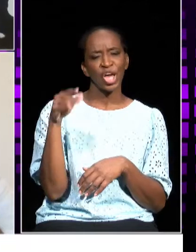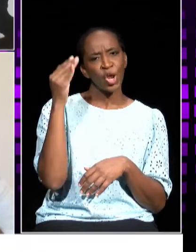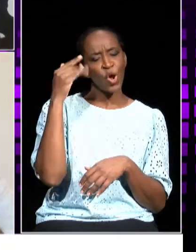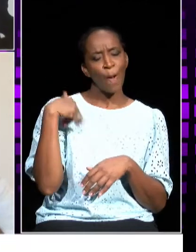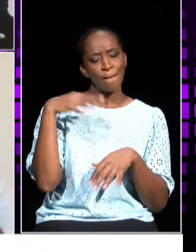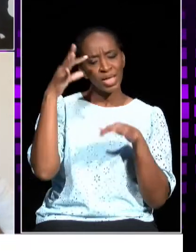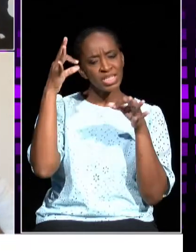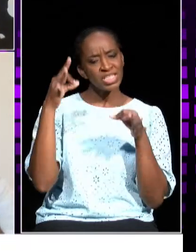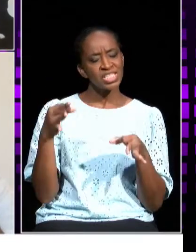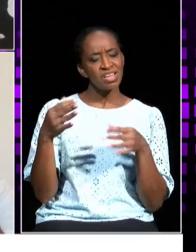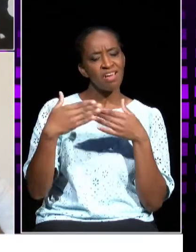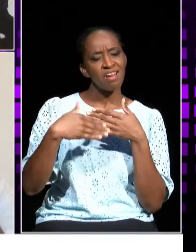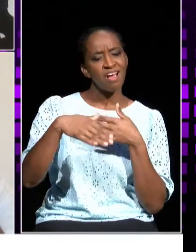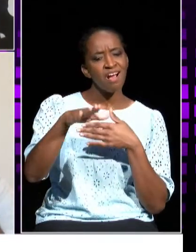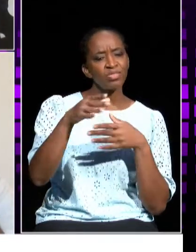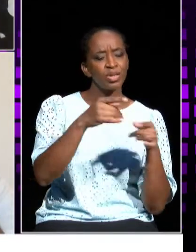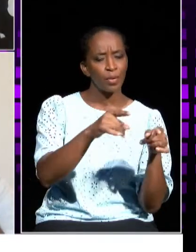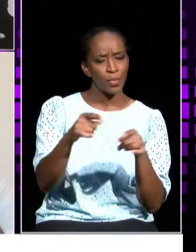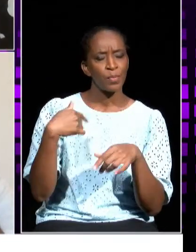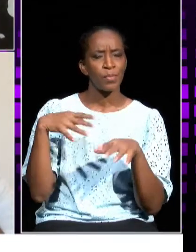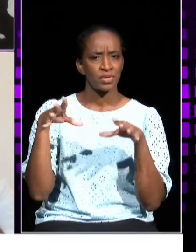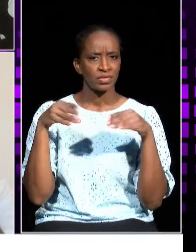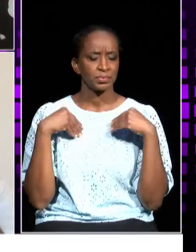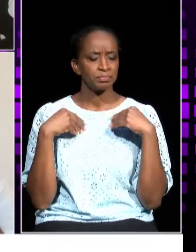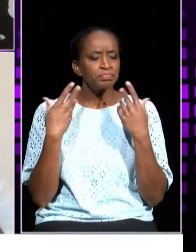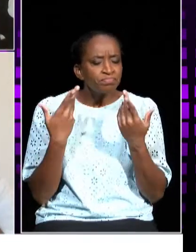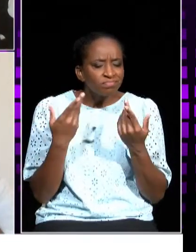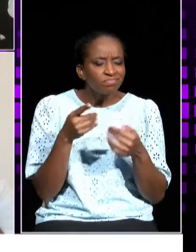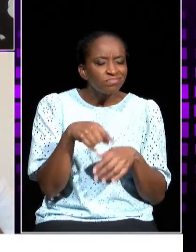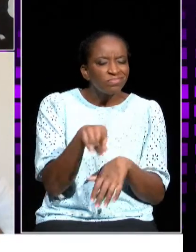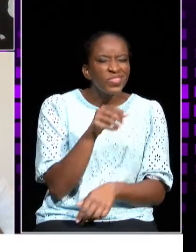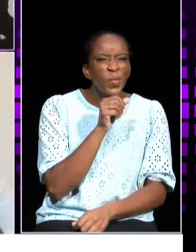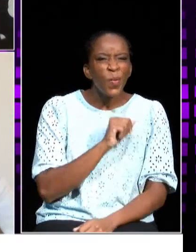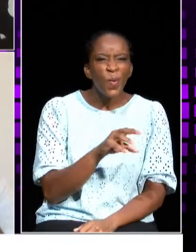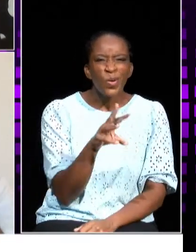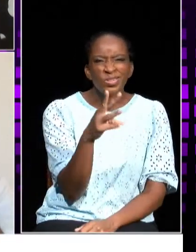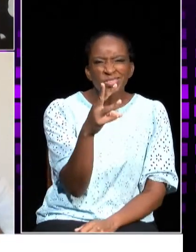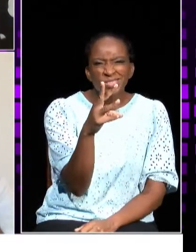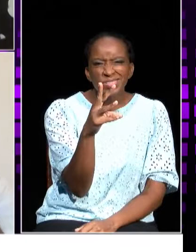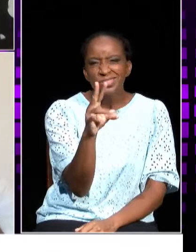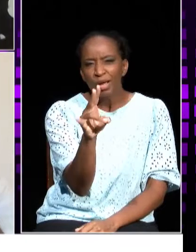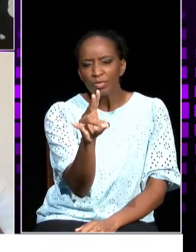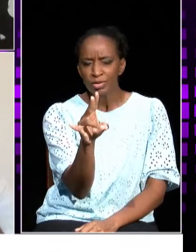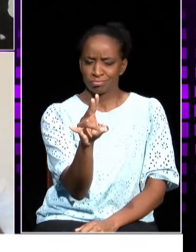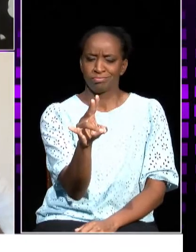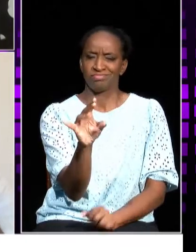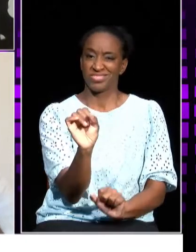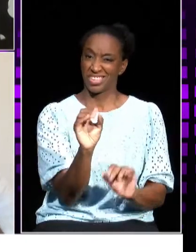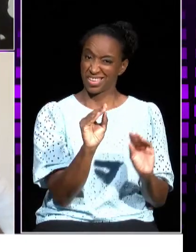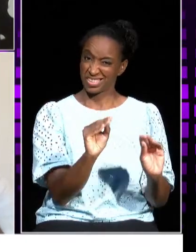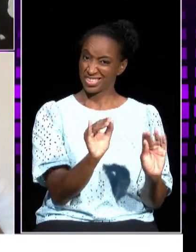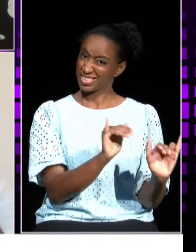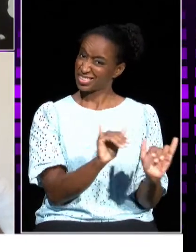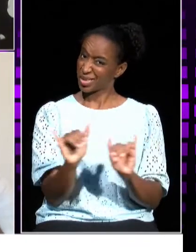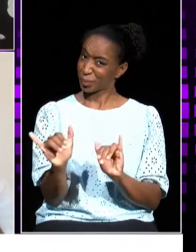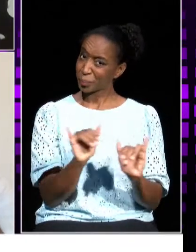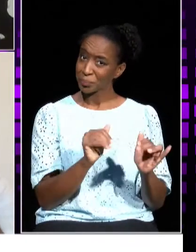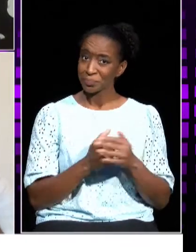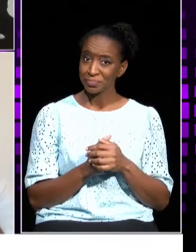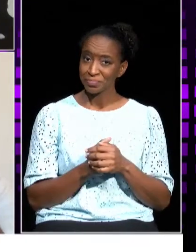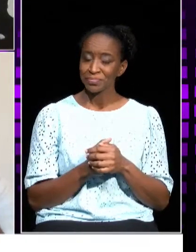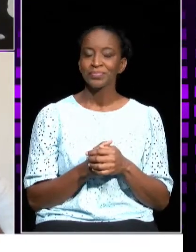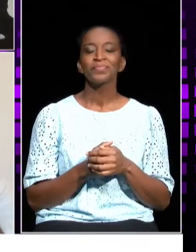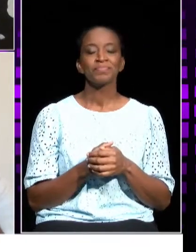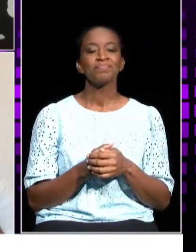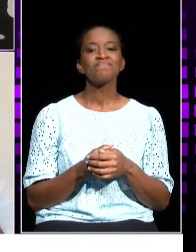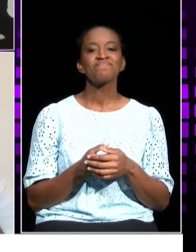that? Are we teaching our children at that age or that stage those important life lessons? And I'm going to go back to you again, Roland, to tell me